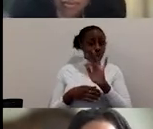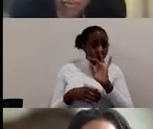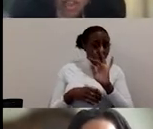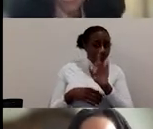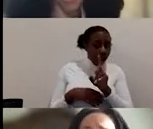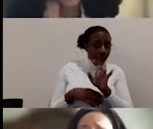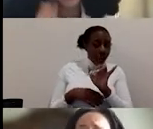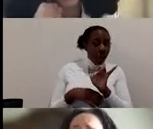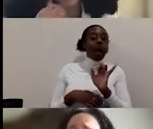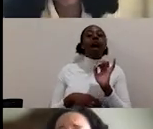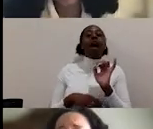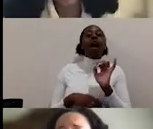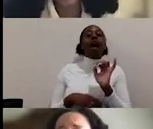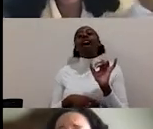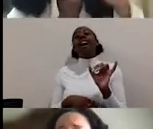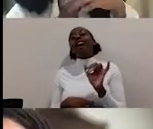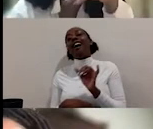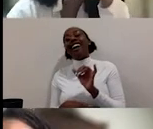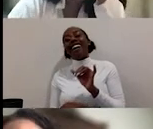Yeah.